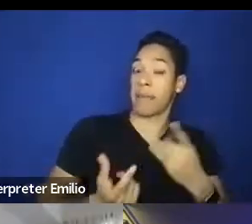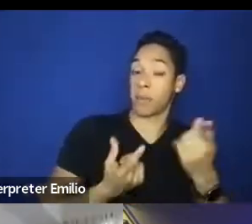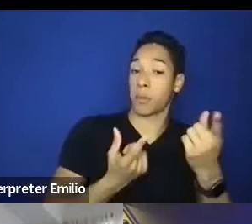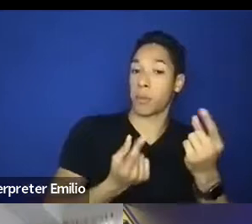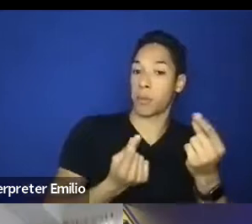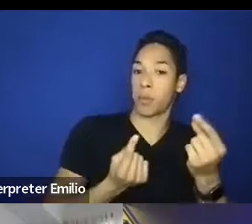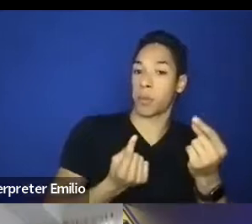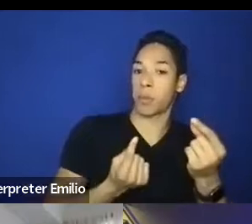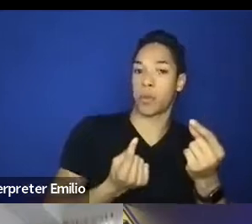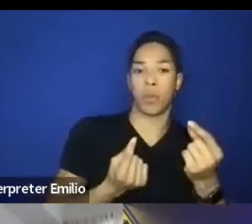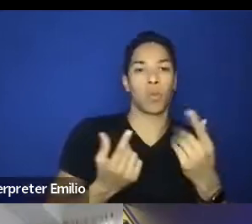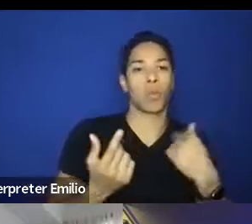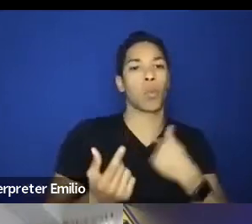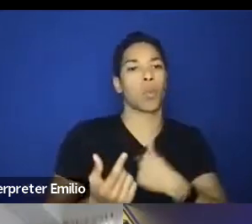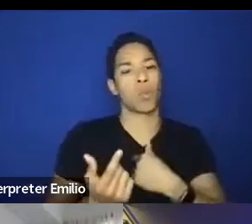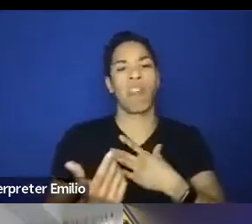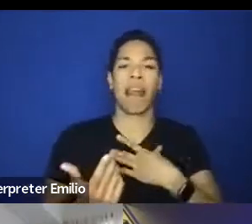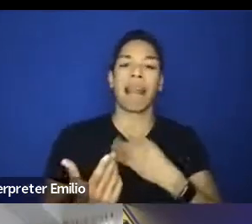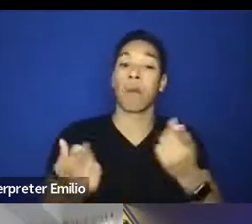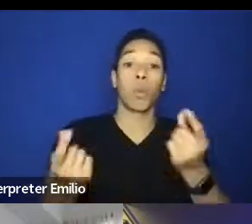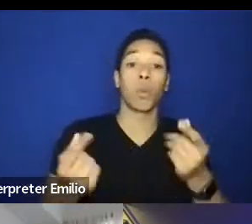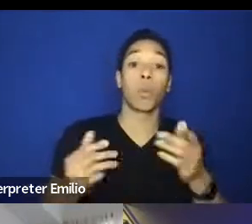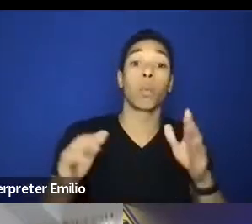we like to homogenize. We go,